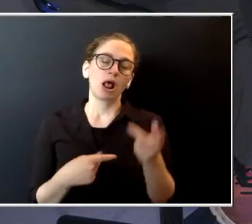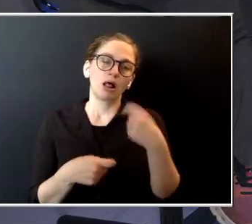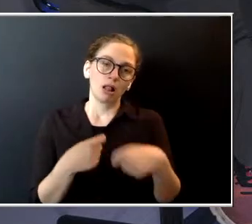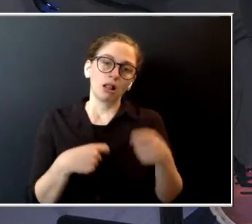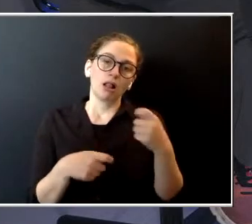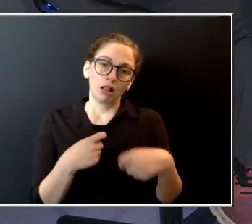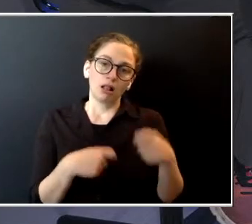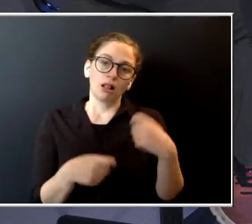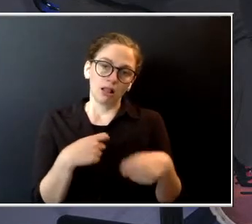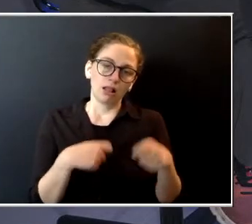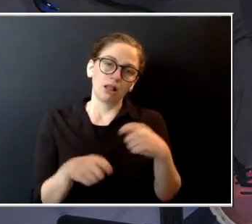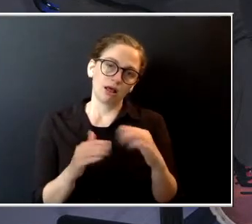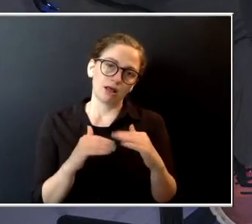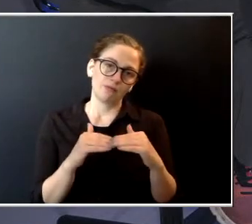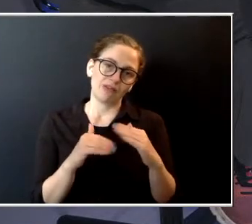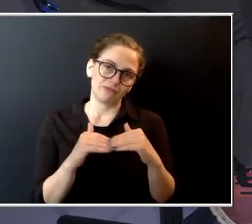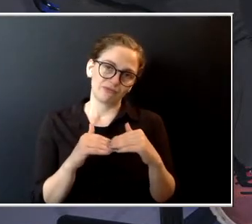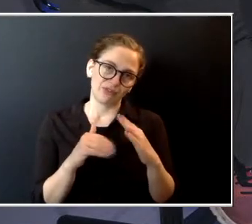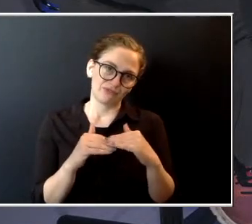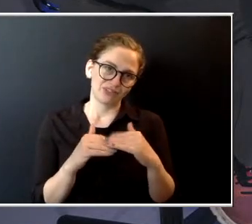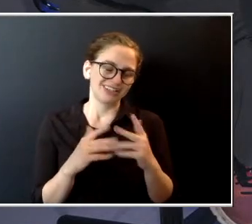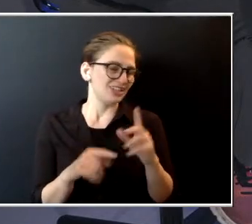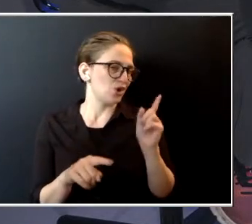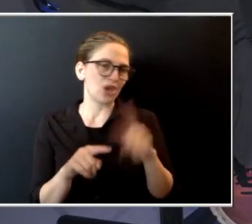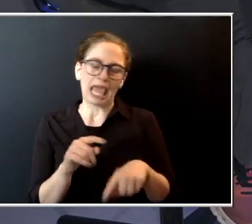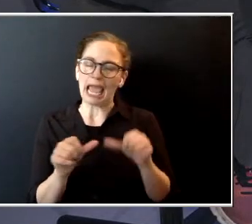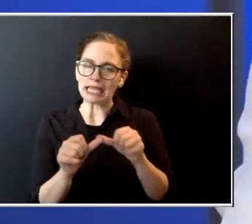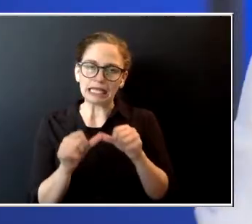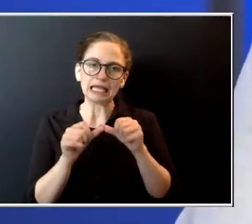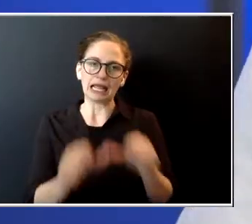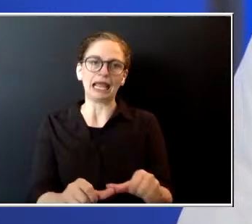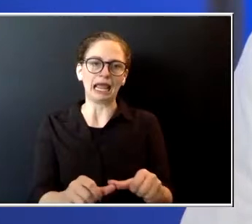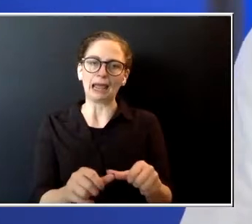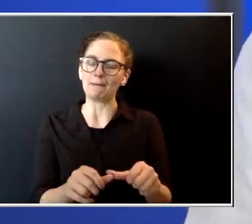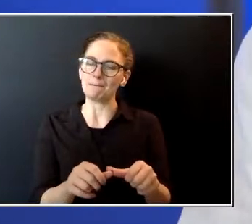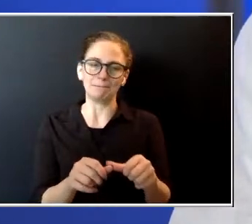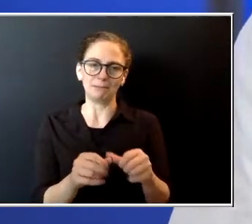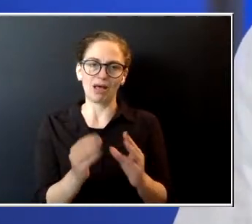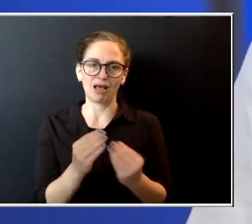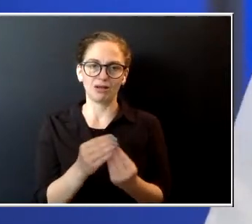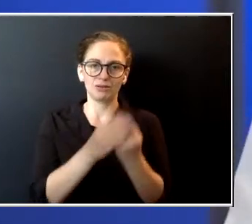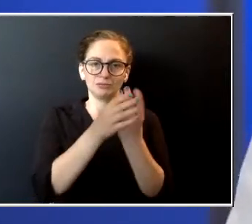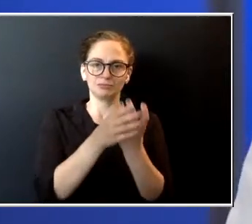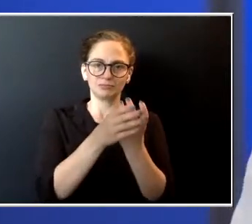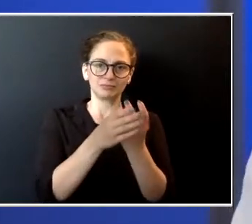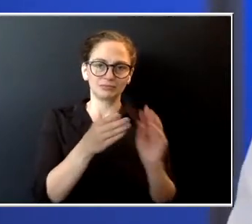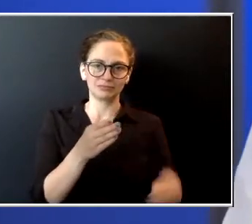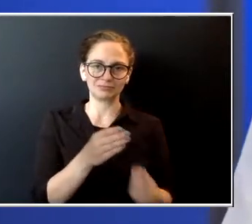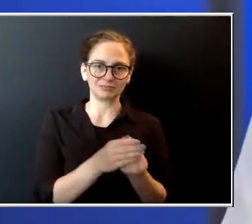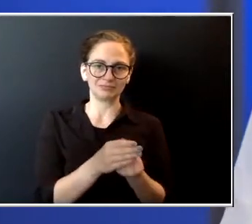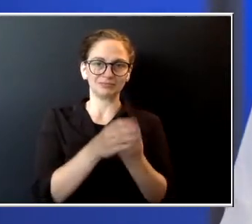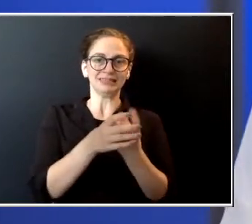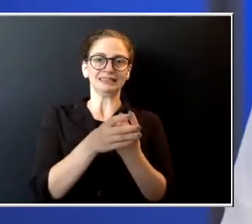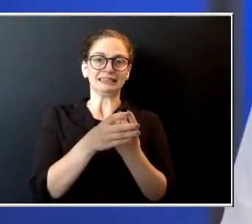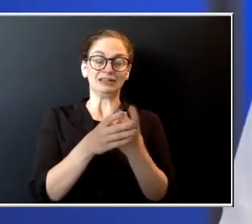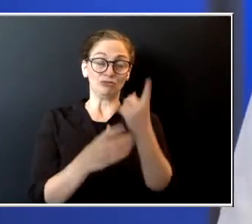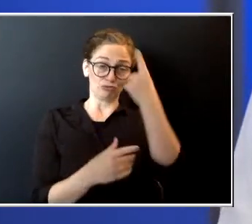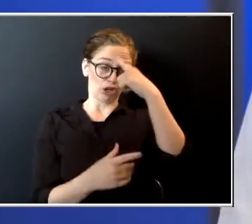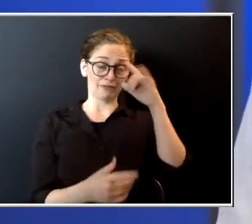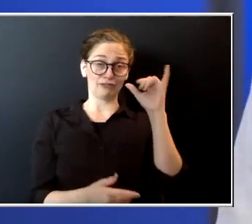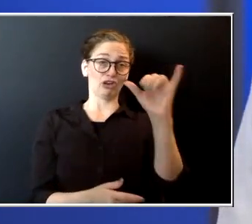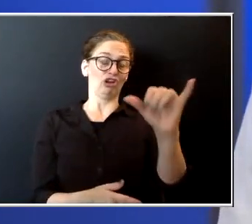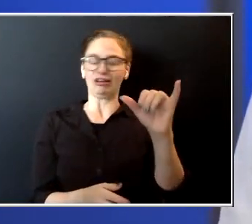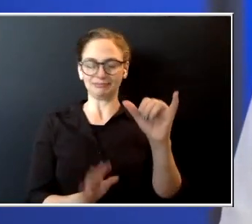little smaller. You can't keep putting you put the Papa doll, the Mama doll, the And little. pretty soon you're pretty done. soon you don't have enough room. Yeah. And so those patients